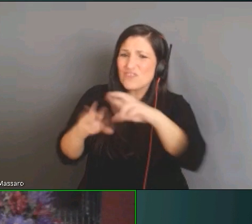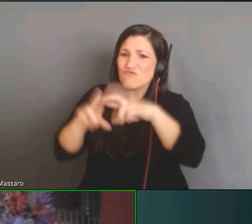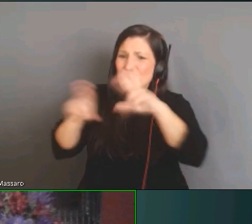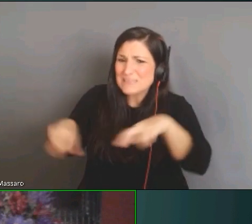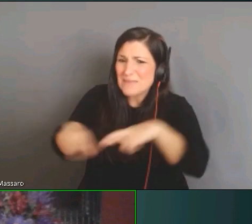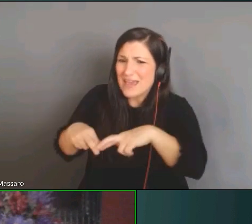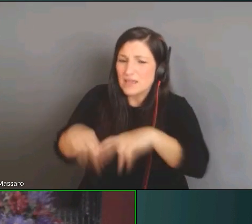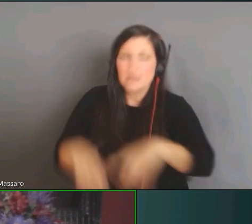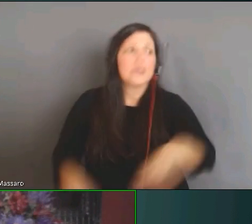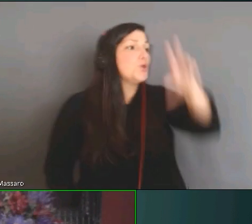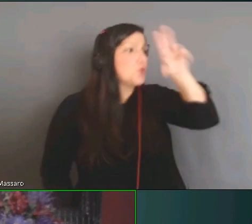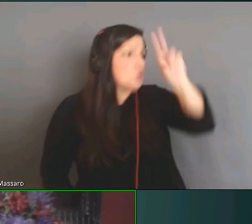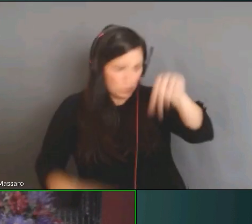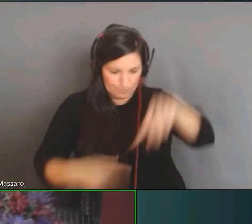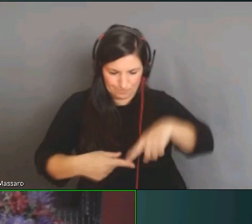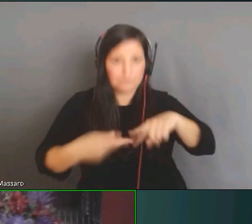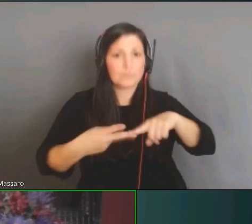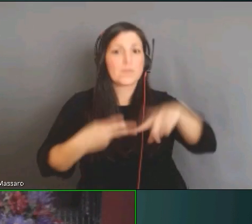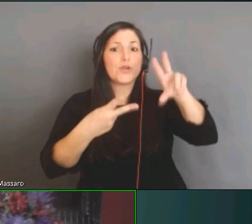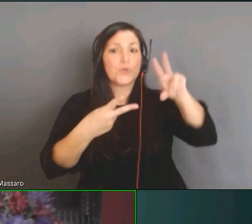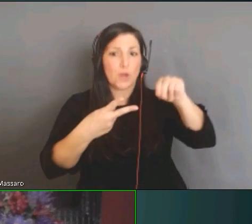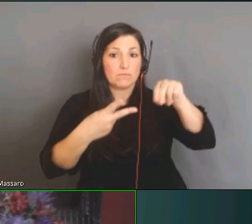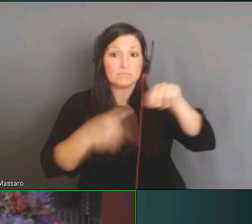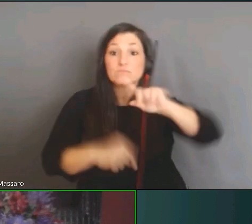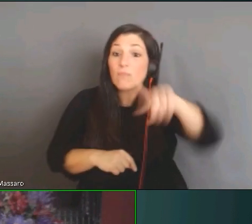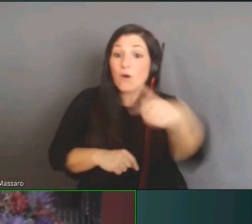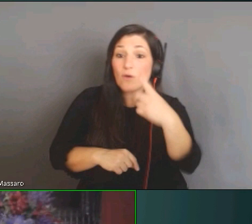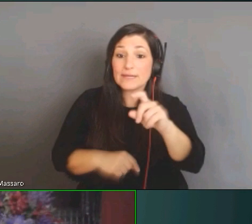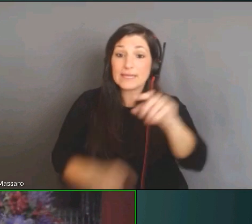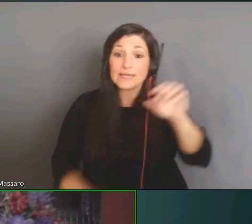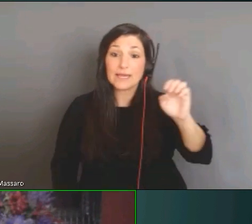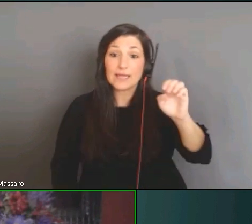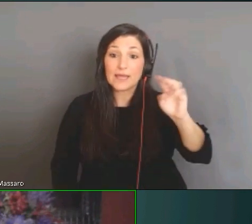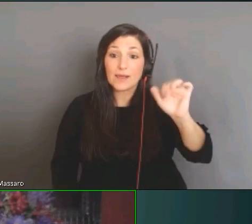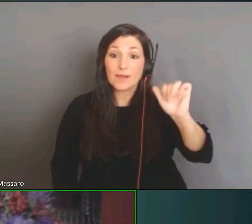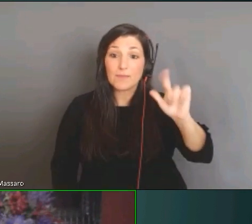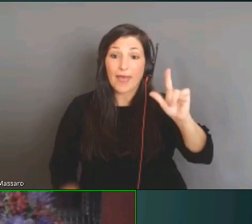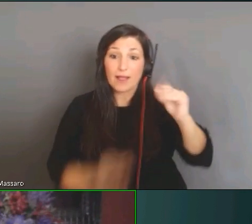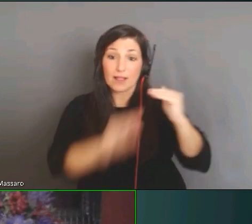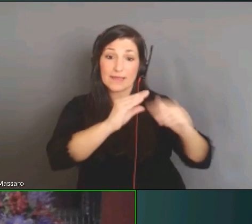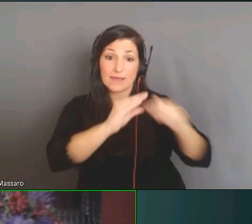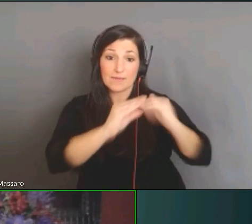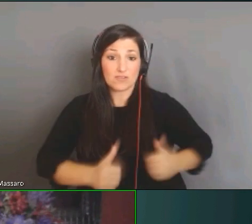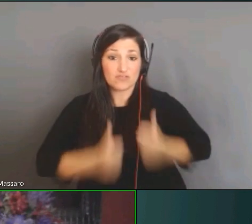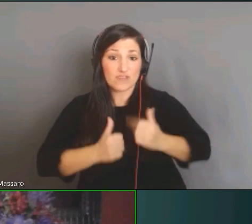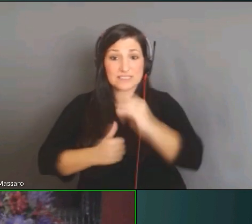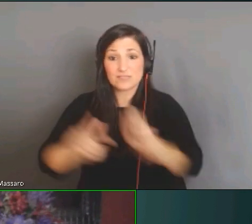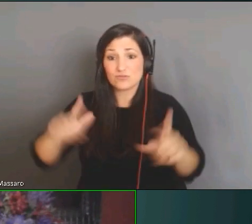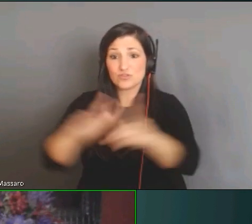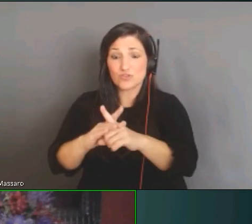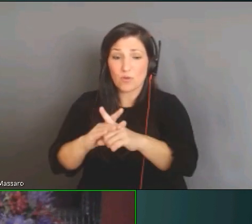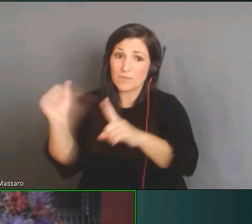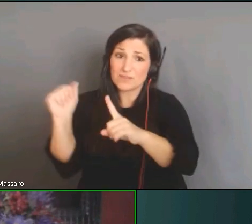You just needed an email and make sure you show up to that new hire appointment. And then within 2 weeks, you can get a